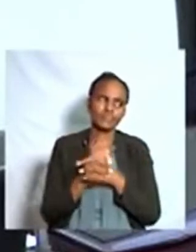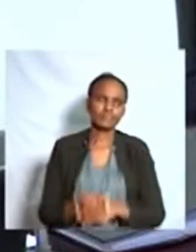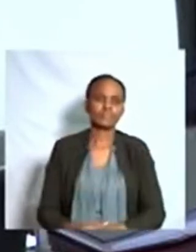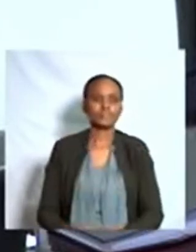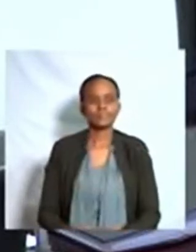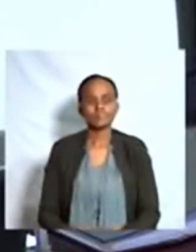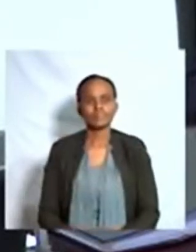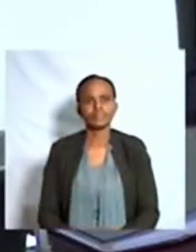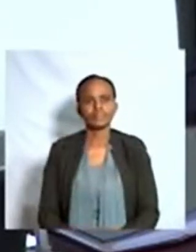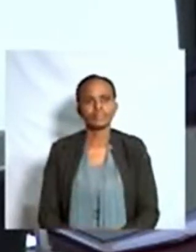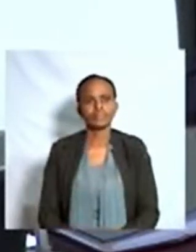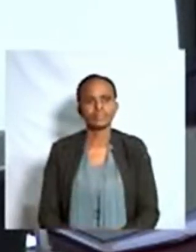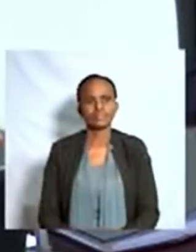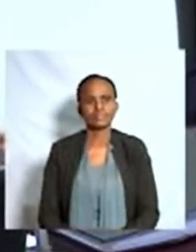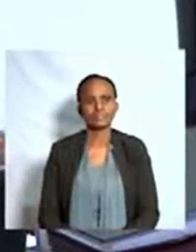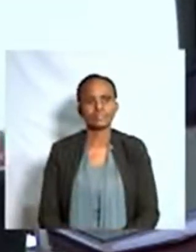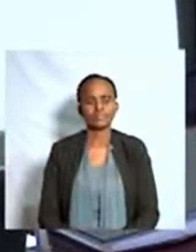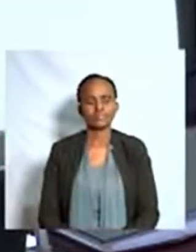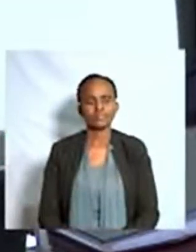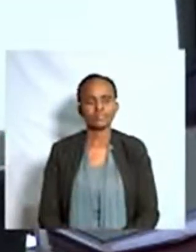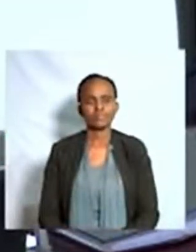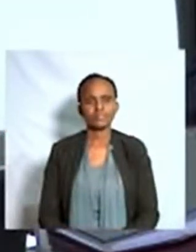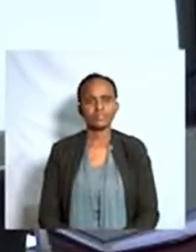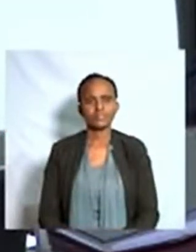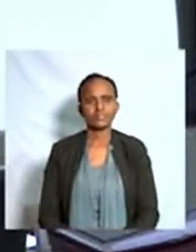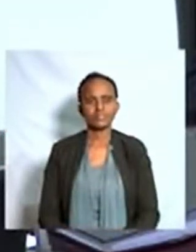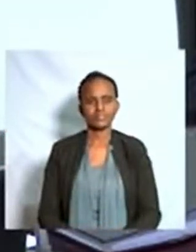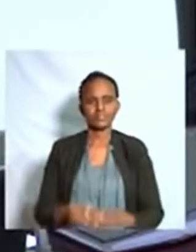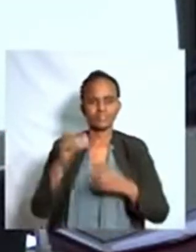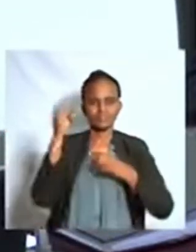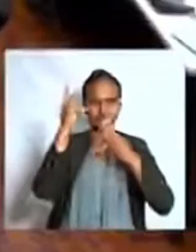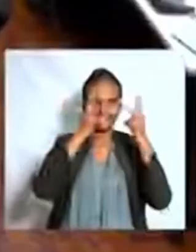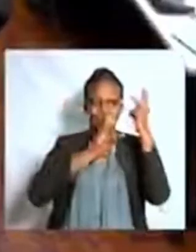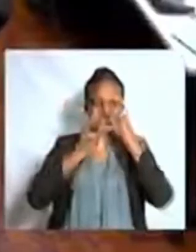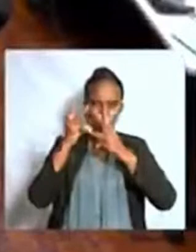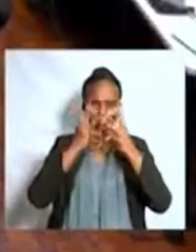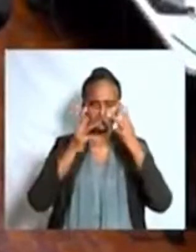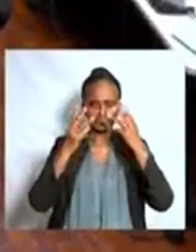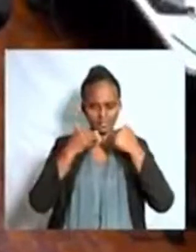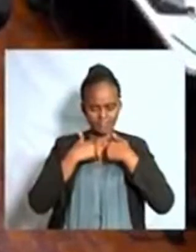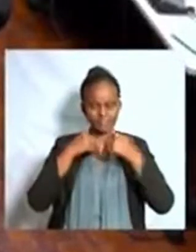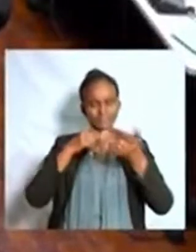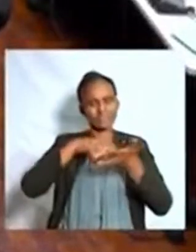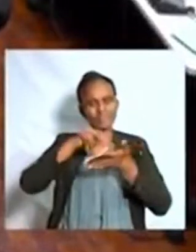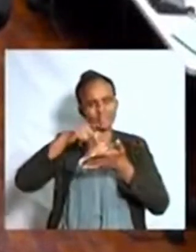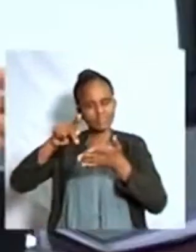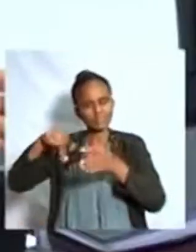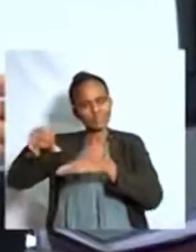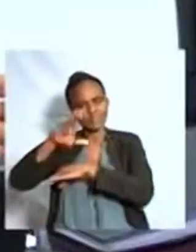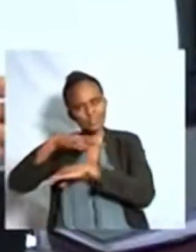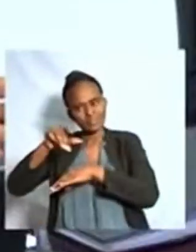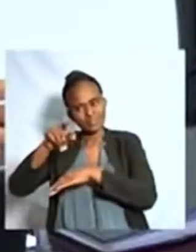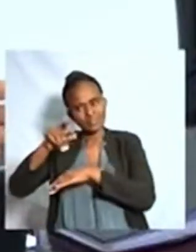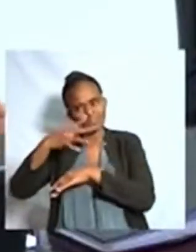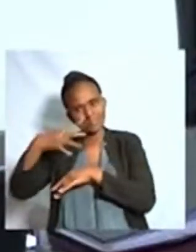Chair. That's an assumption. Chair, the worry is you have overpayments. The worry is you go